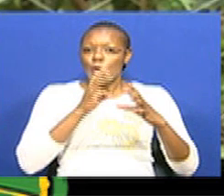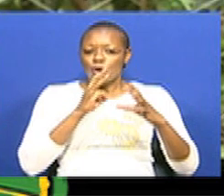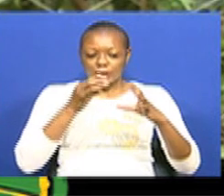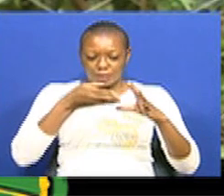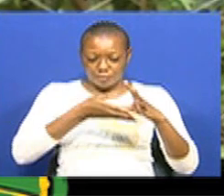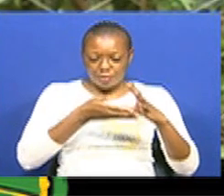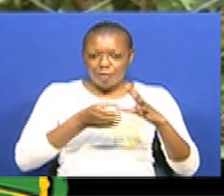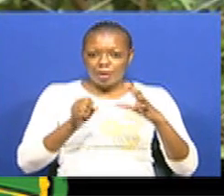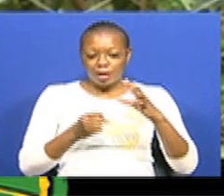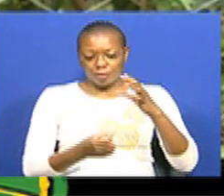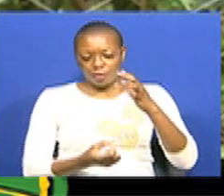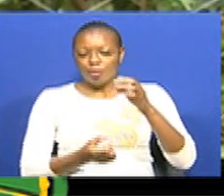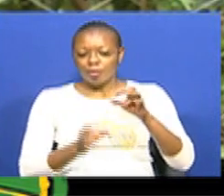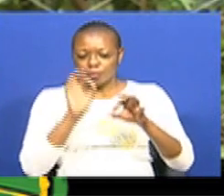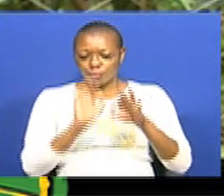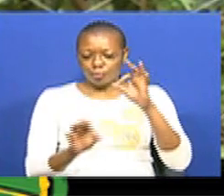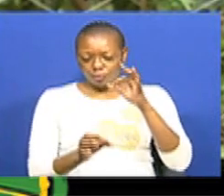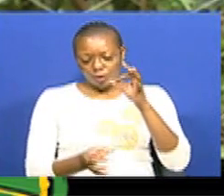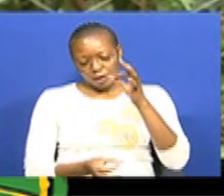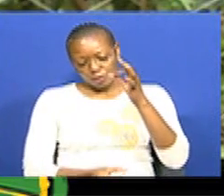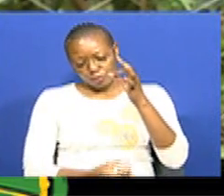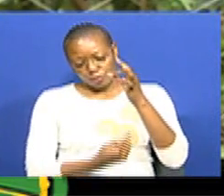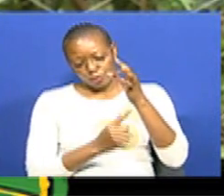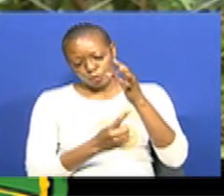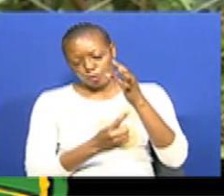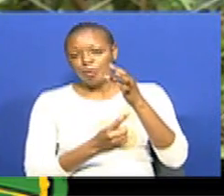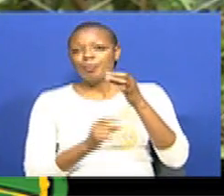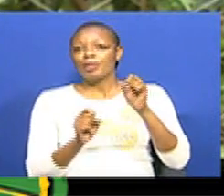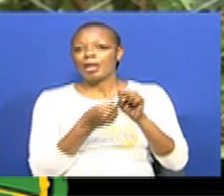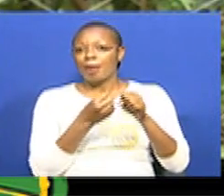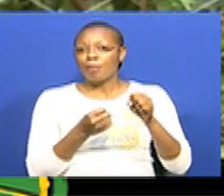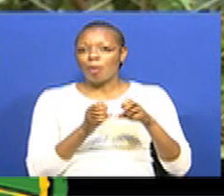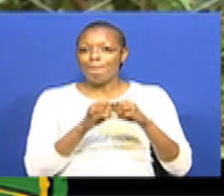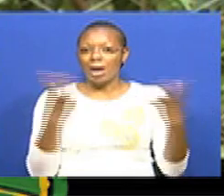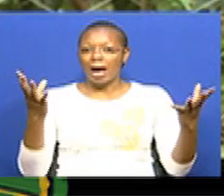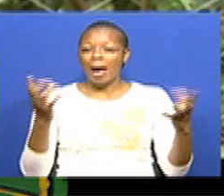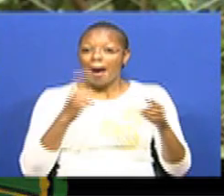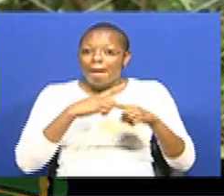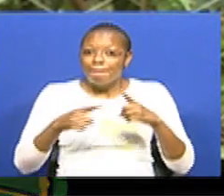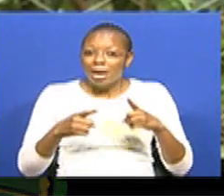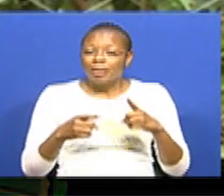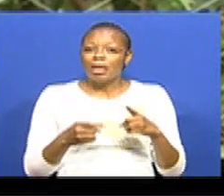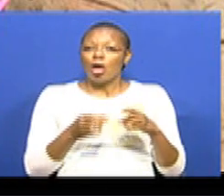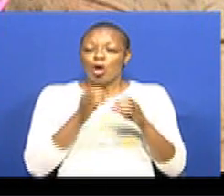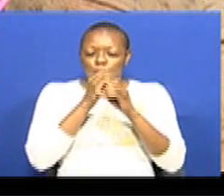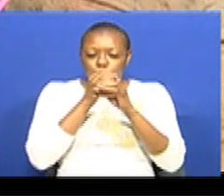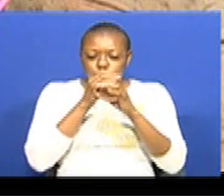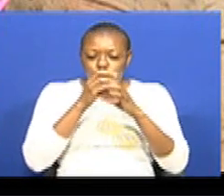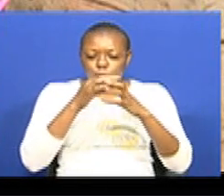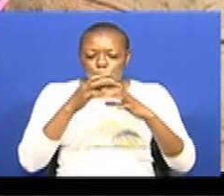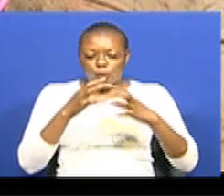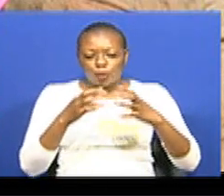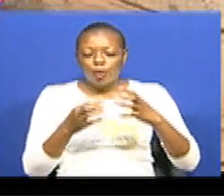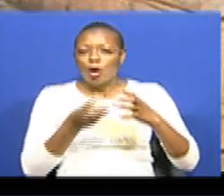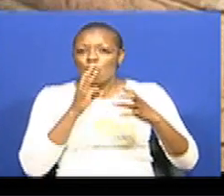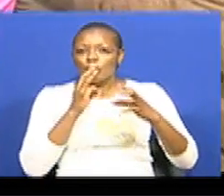the water is making the balloon to not burst, but the one with air, it